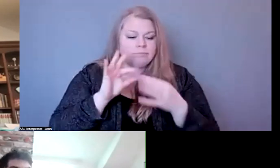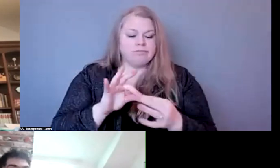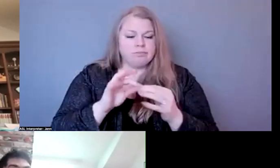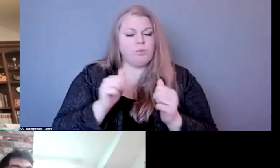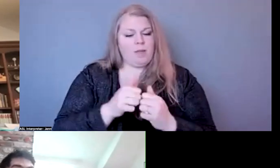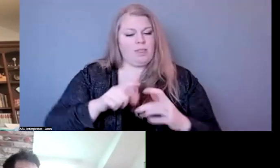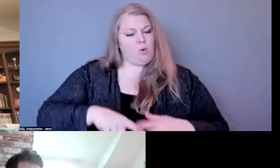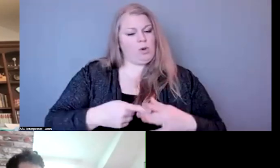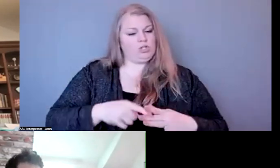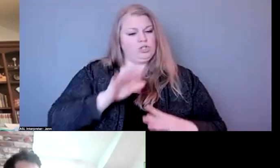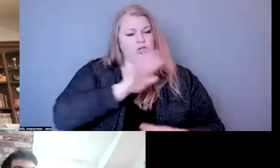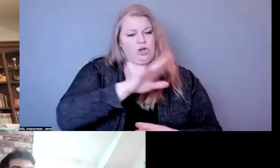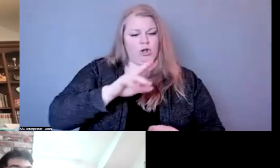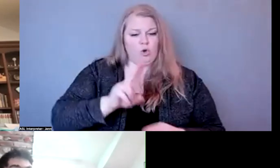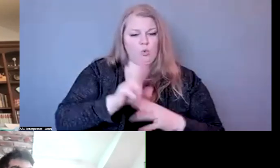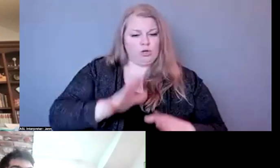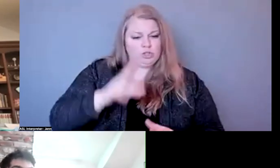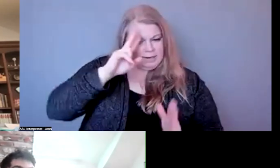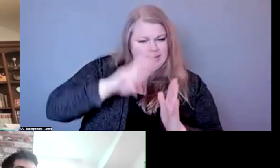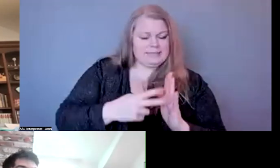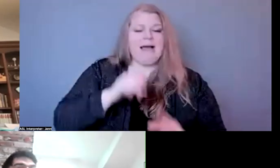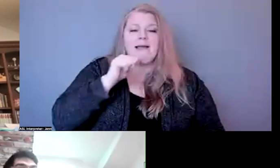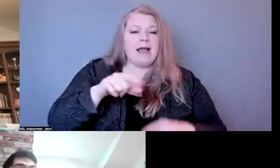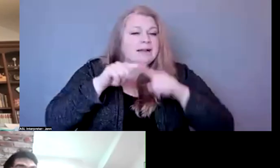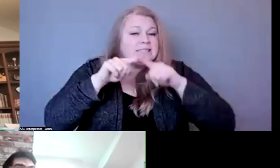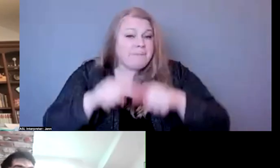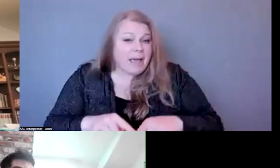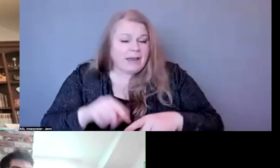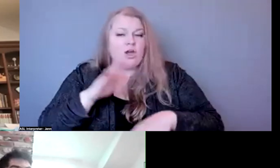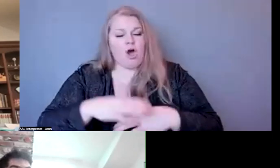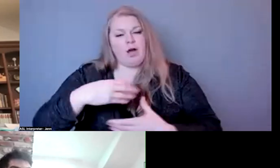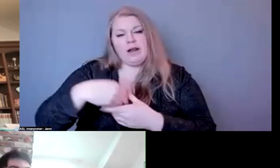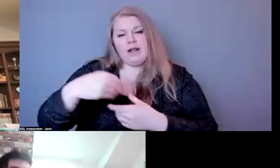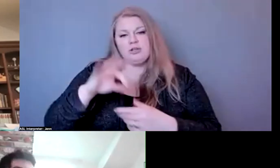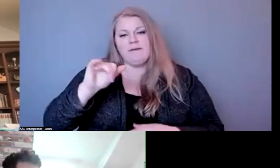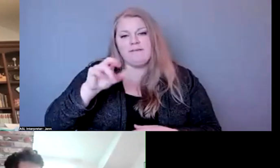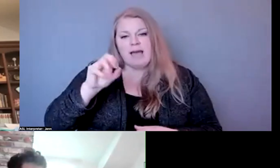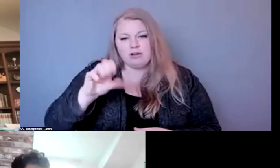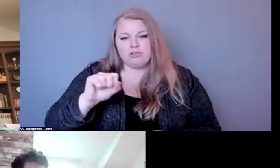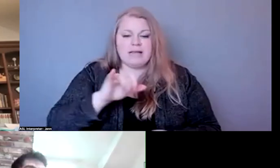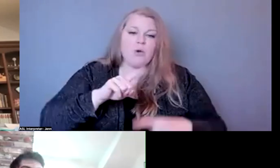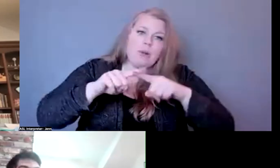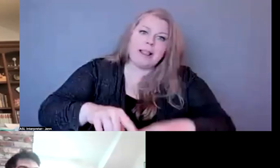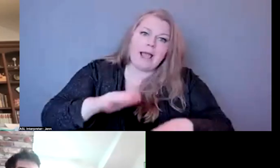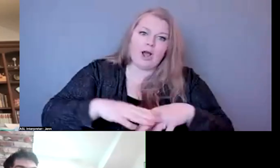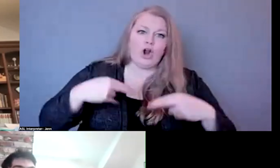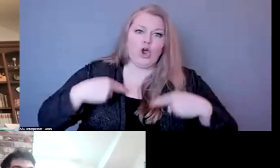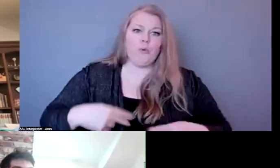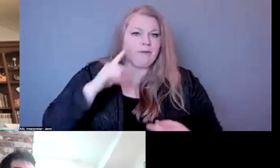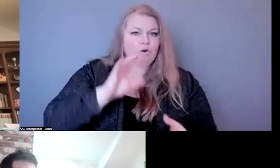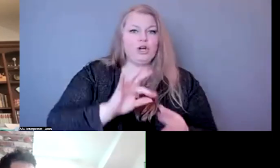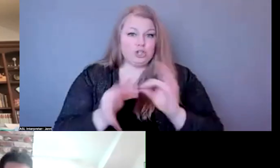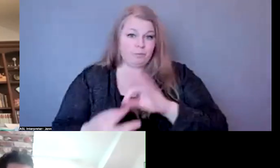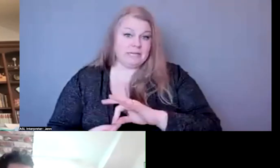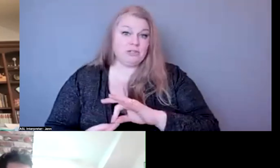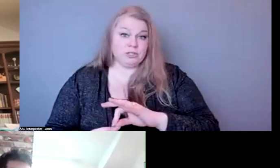original user intent and not as dependent upon external factors like relying on a human for interpretation, right?